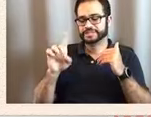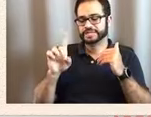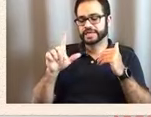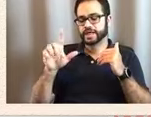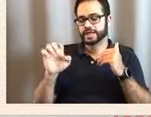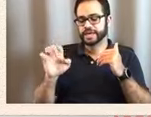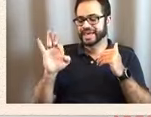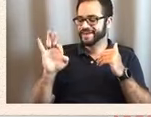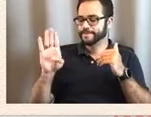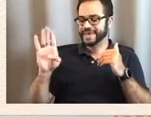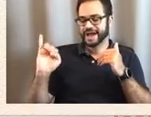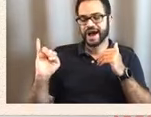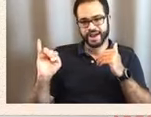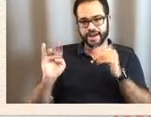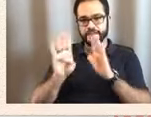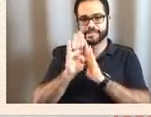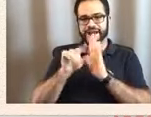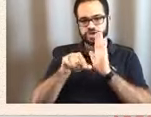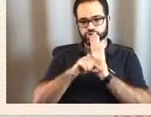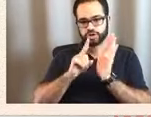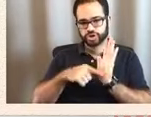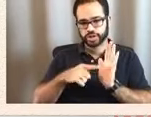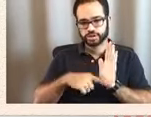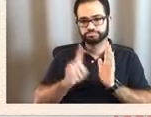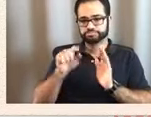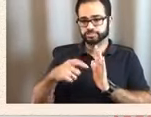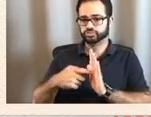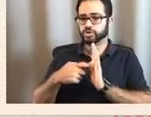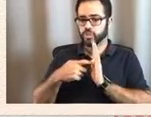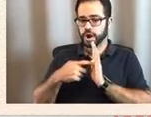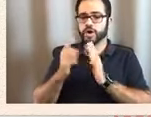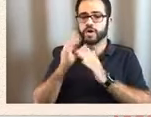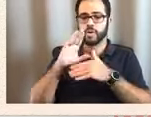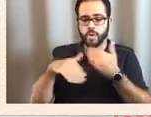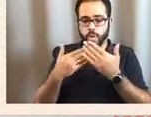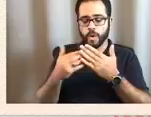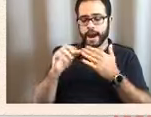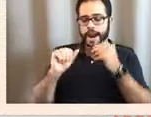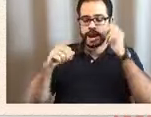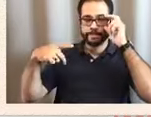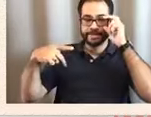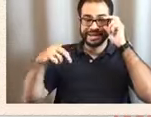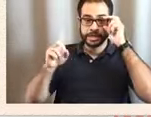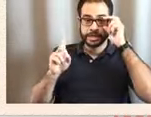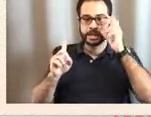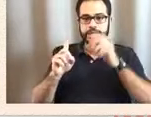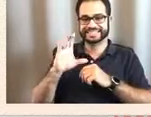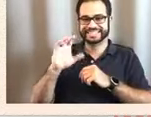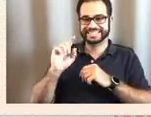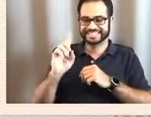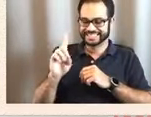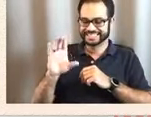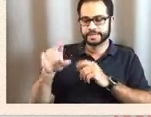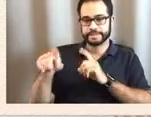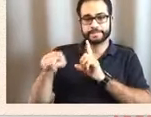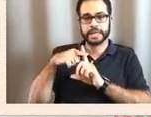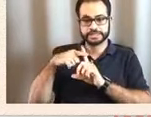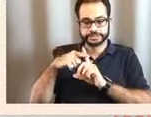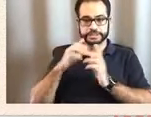background screening. It is required by statute that all APD CDC Plus consumers be registered and initiate